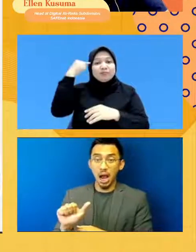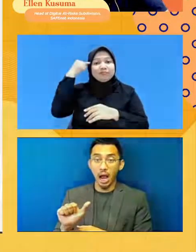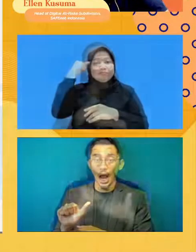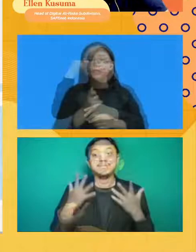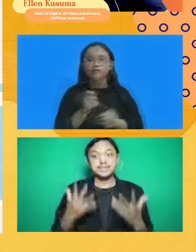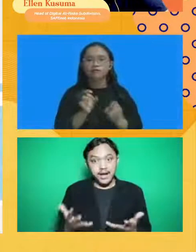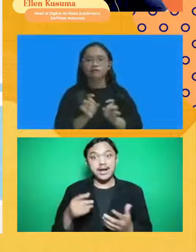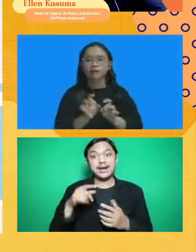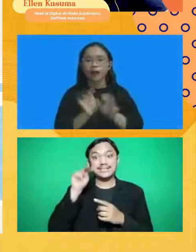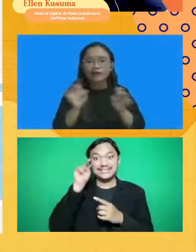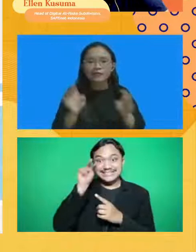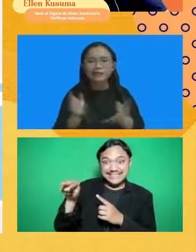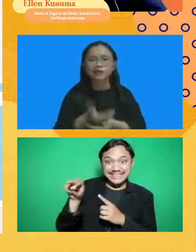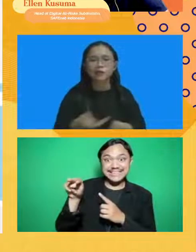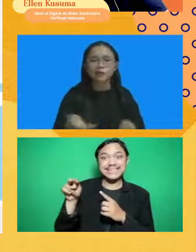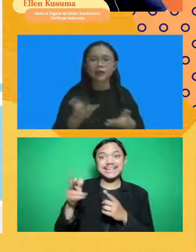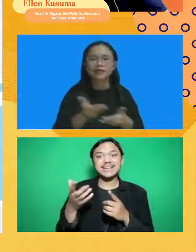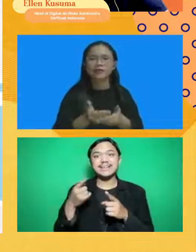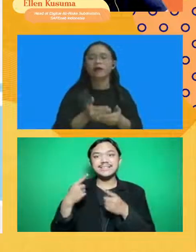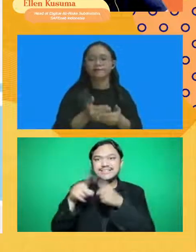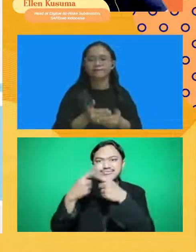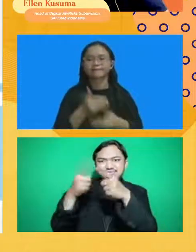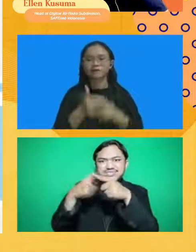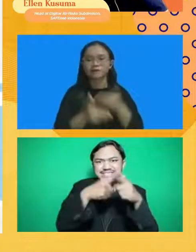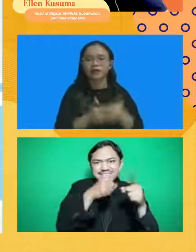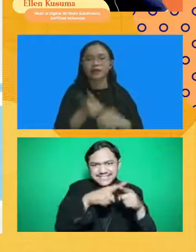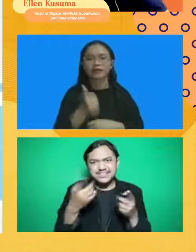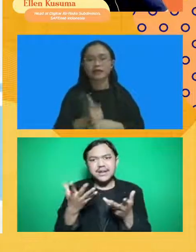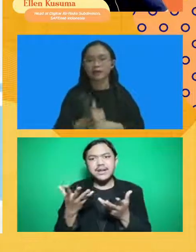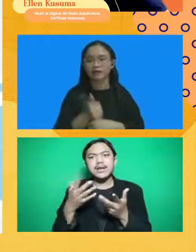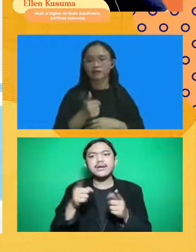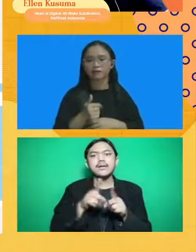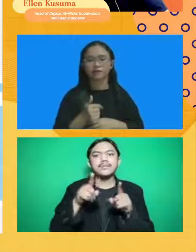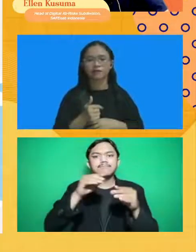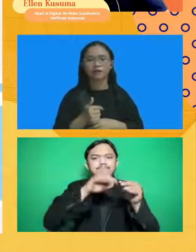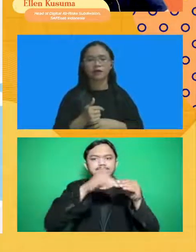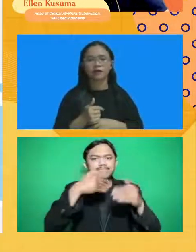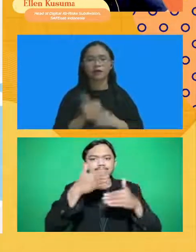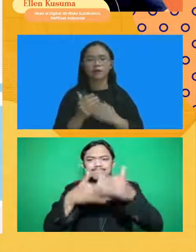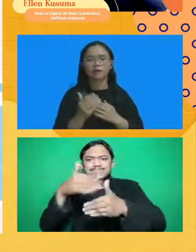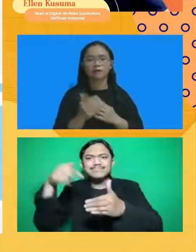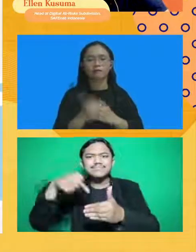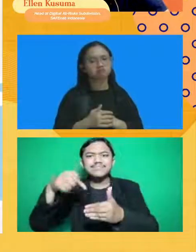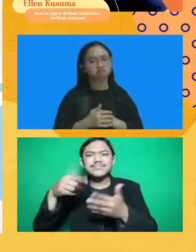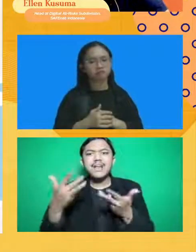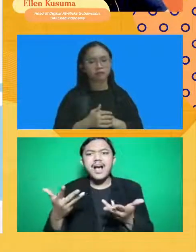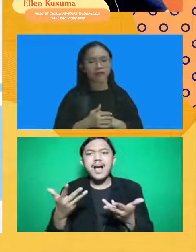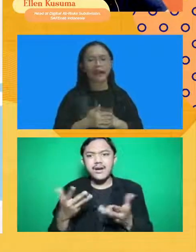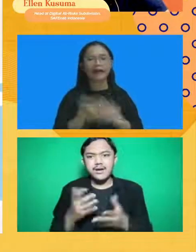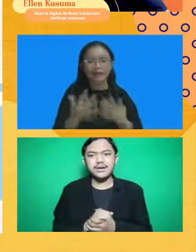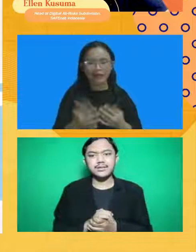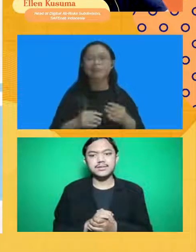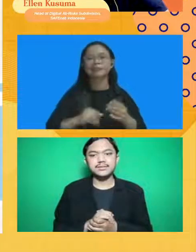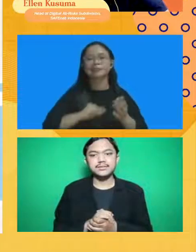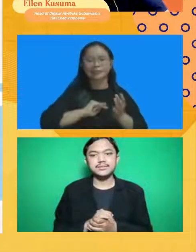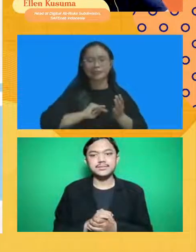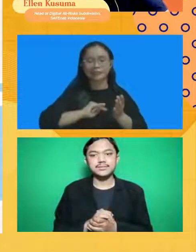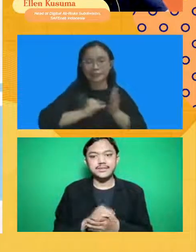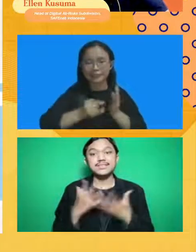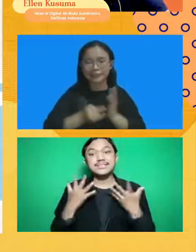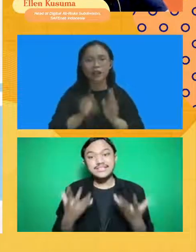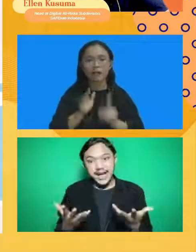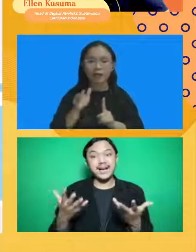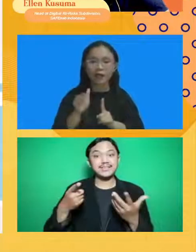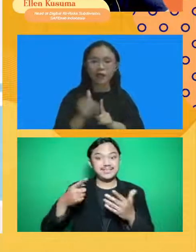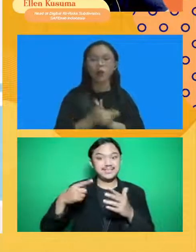manage, or how the digital platform cannot really create a digital safe space for us. We need to hold